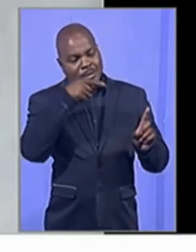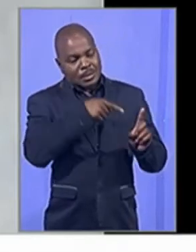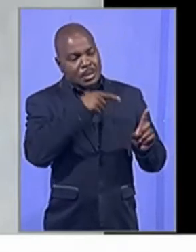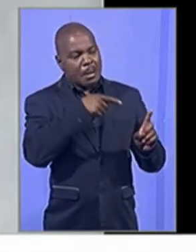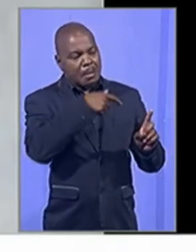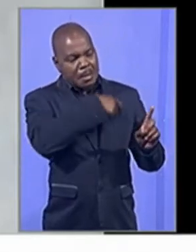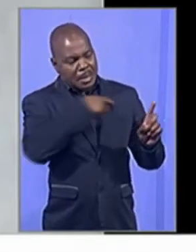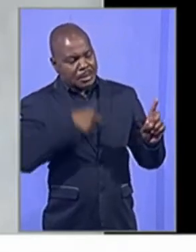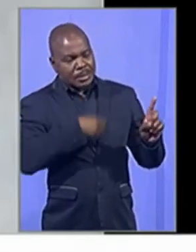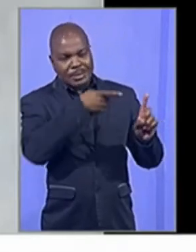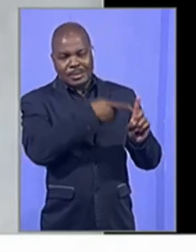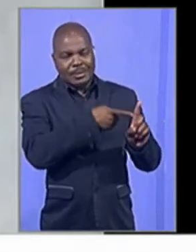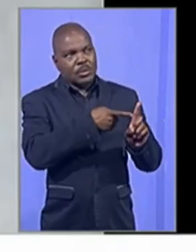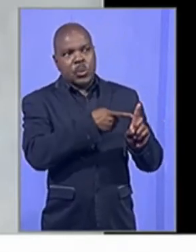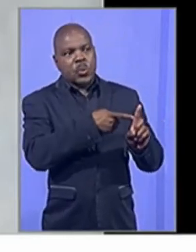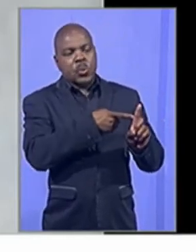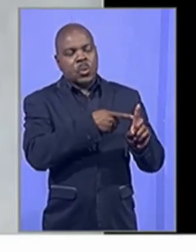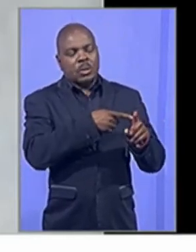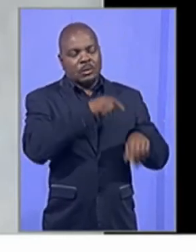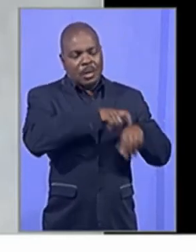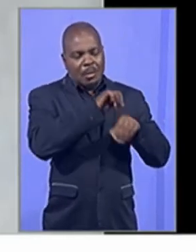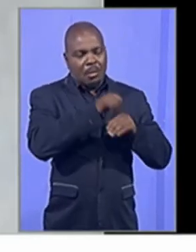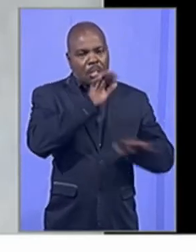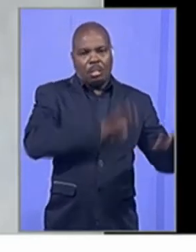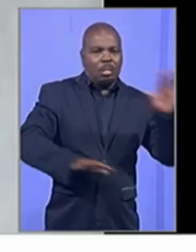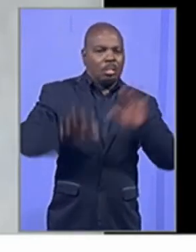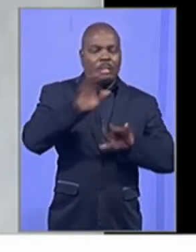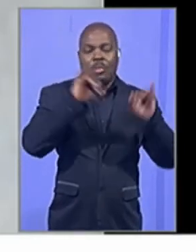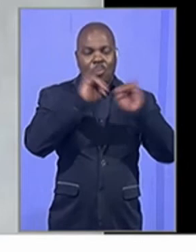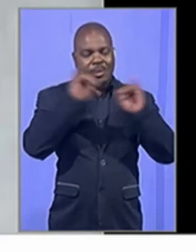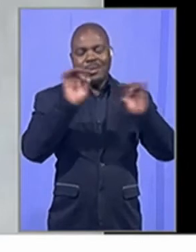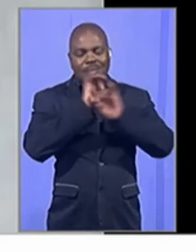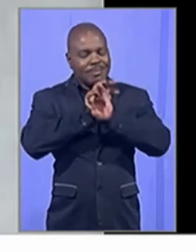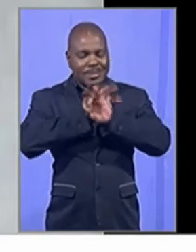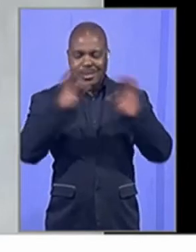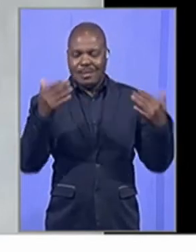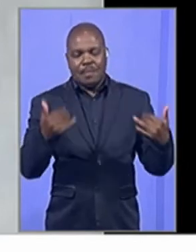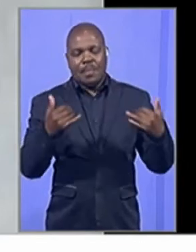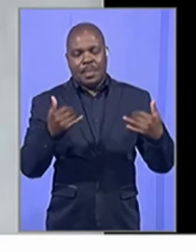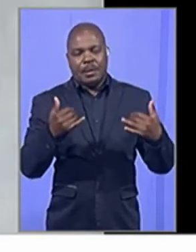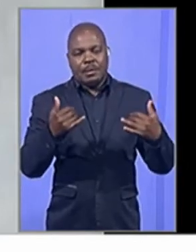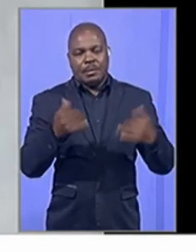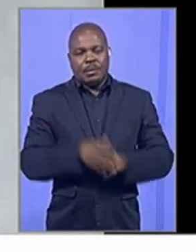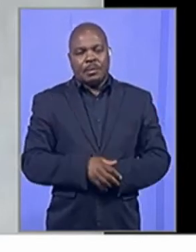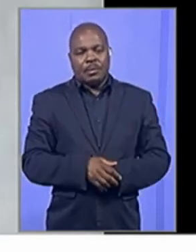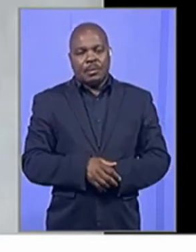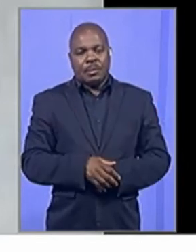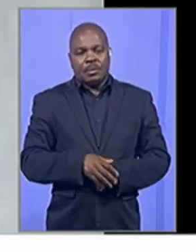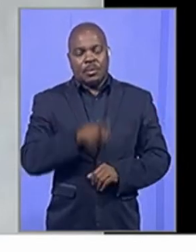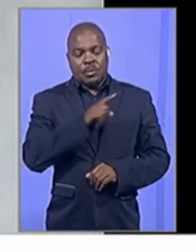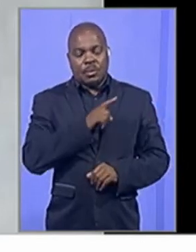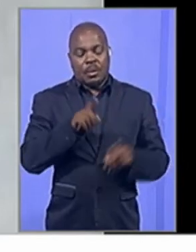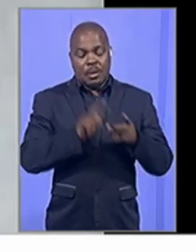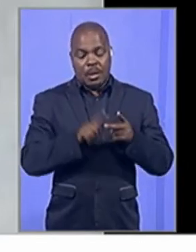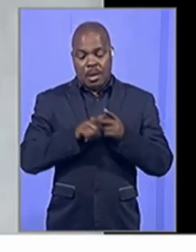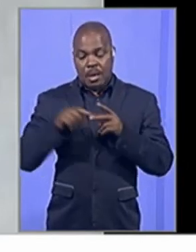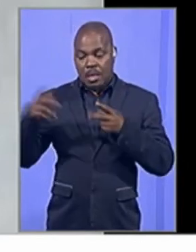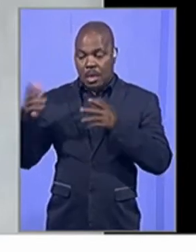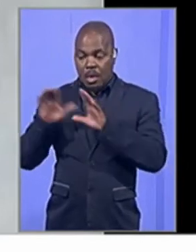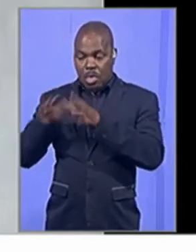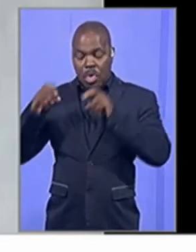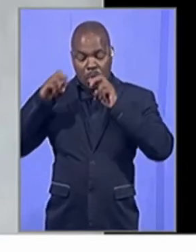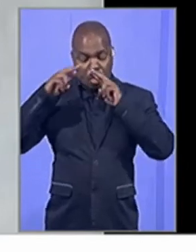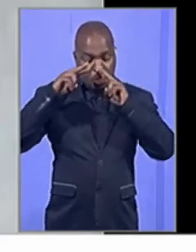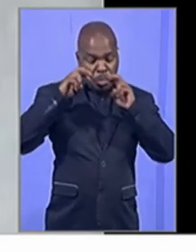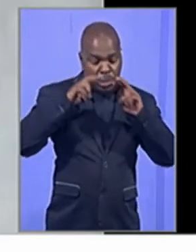on a precarious path. That's just what is clear about this. Once such a formal inquiry gets underway,